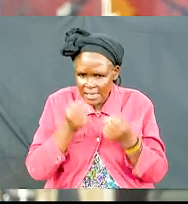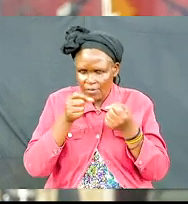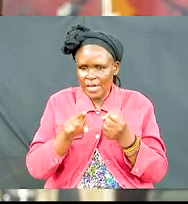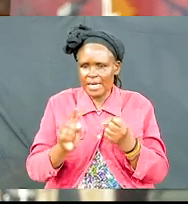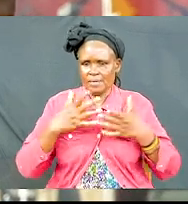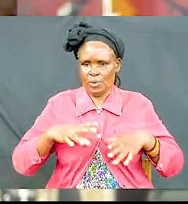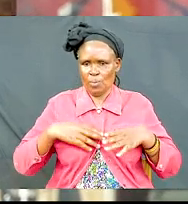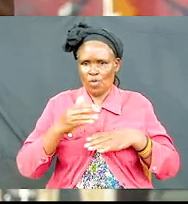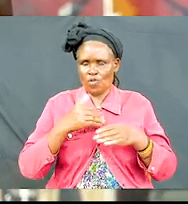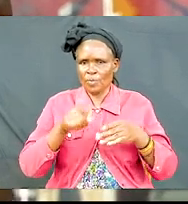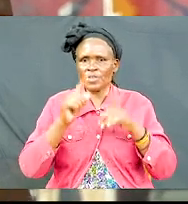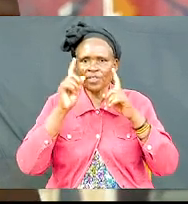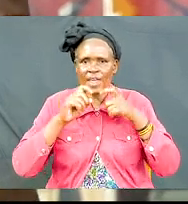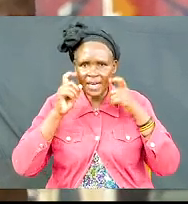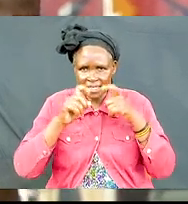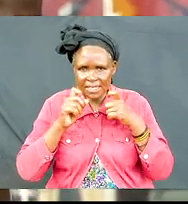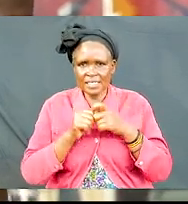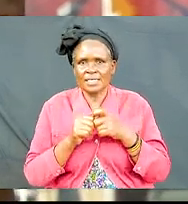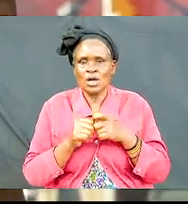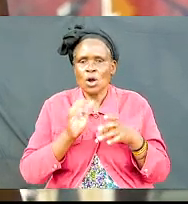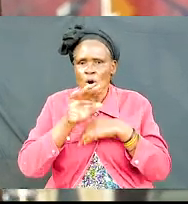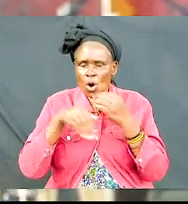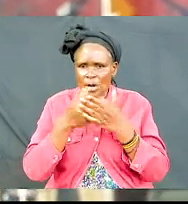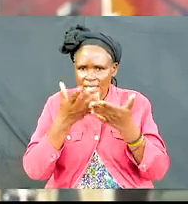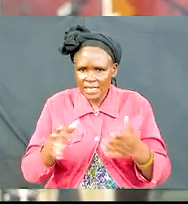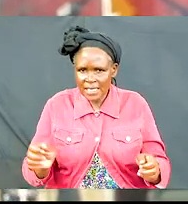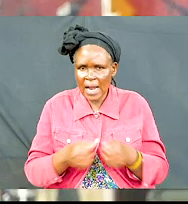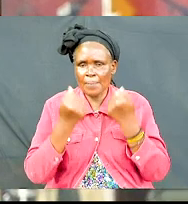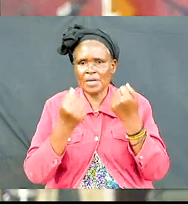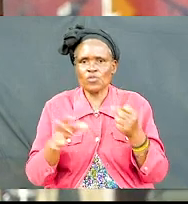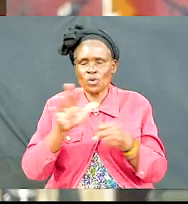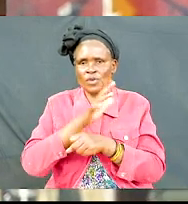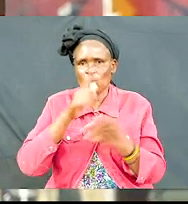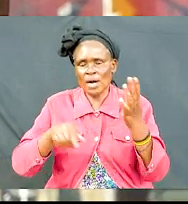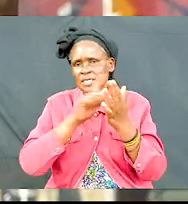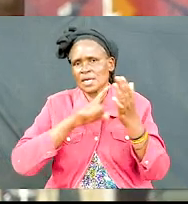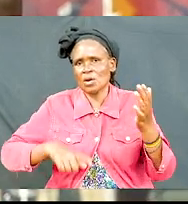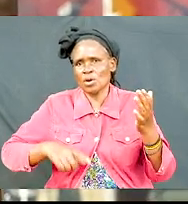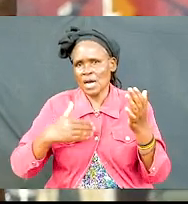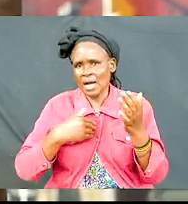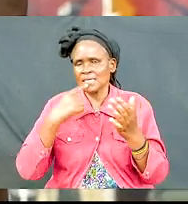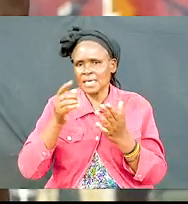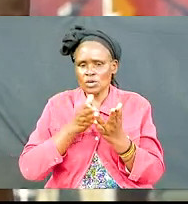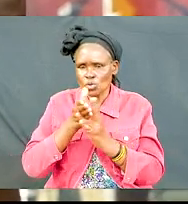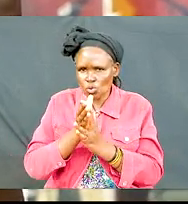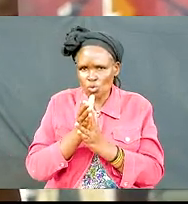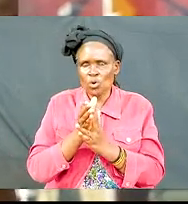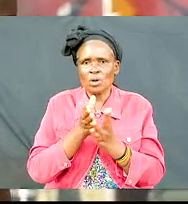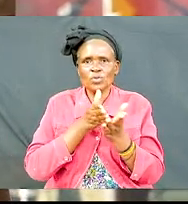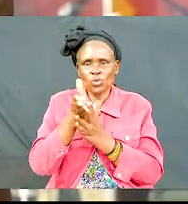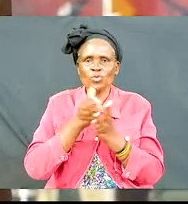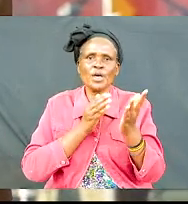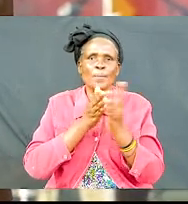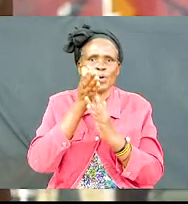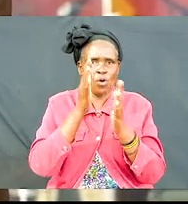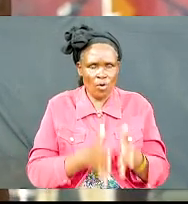sins. All this took place to fulfill what the Lord had said through the prophet. The virgin